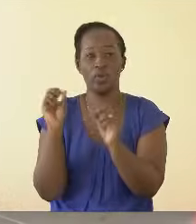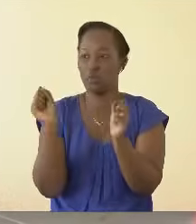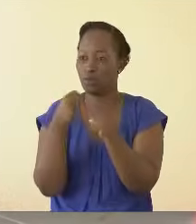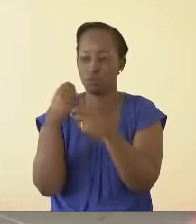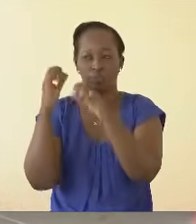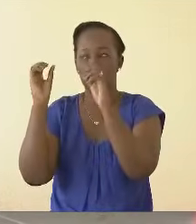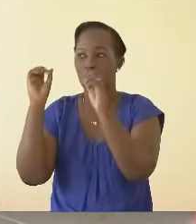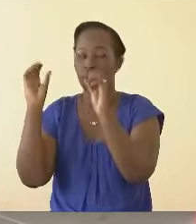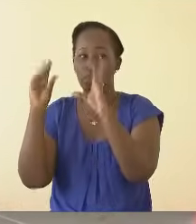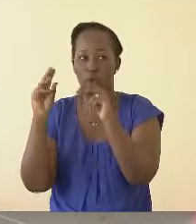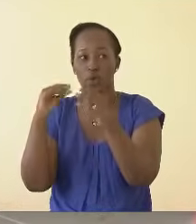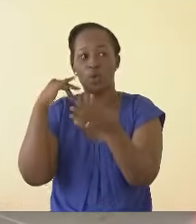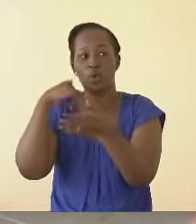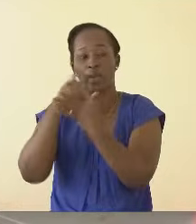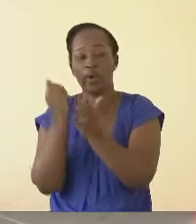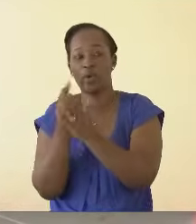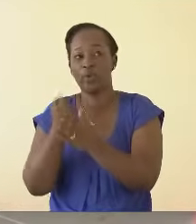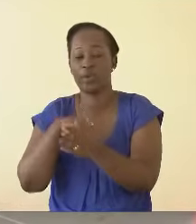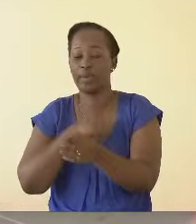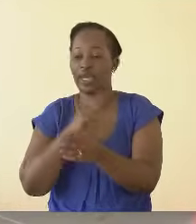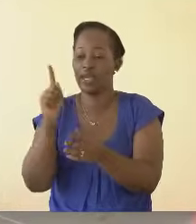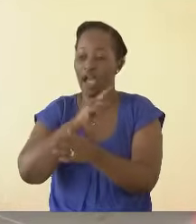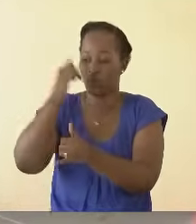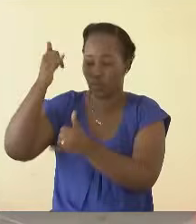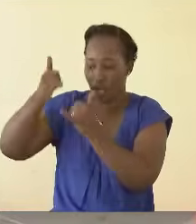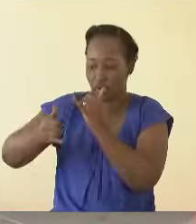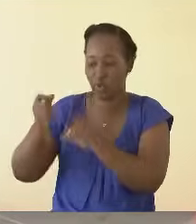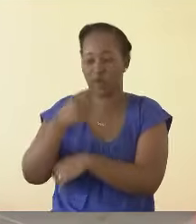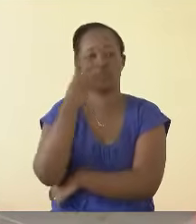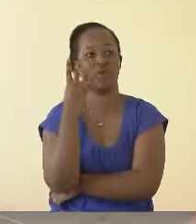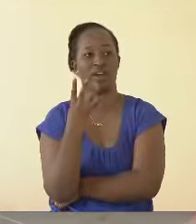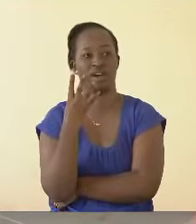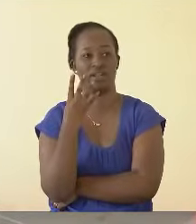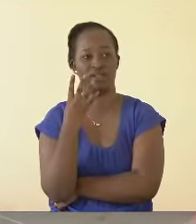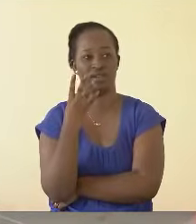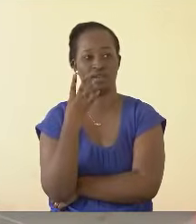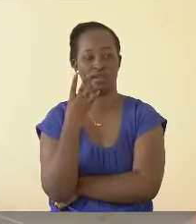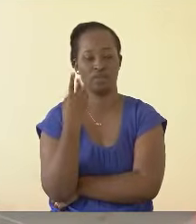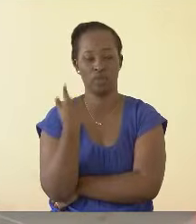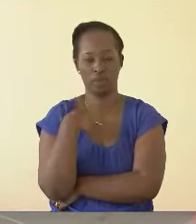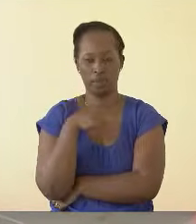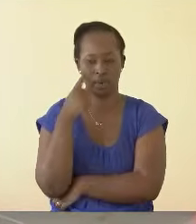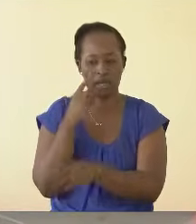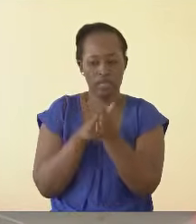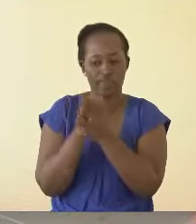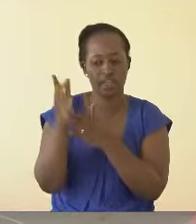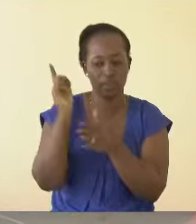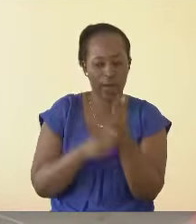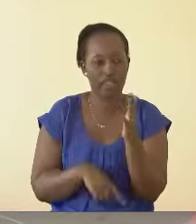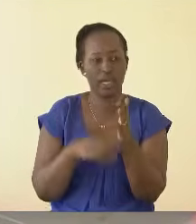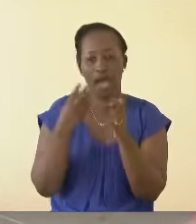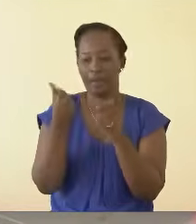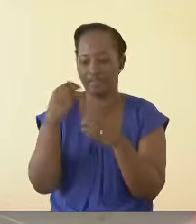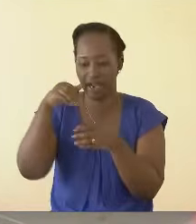simply because we have not ended our month of April. We have to look at what was spent. What is the cash